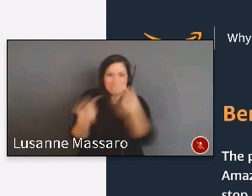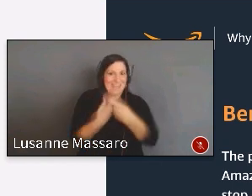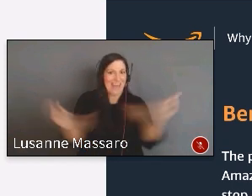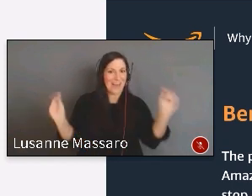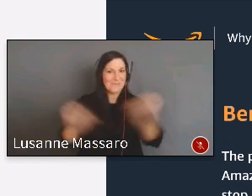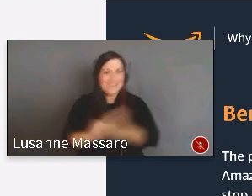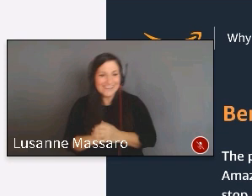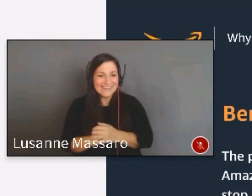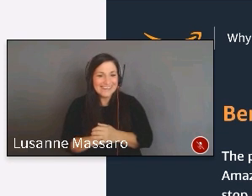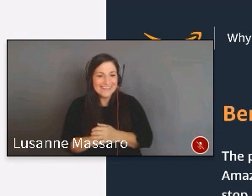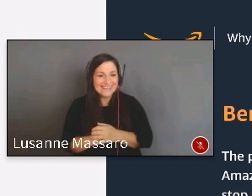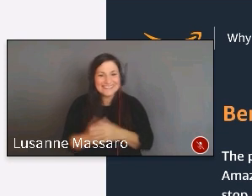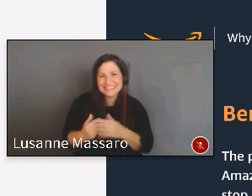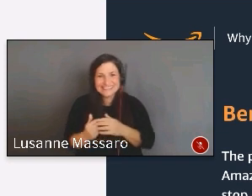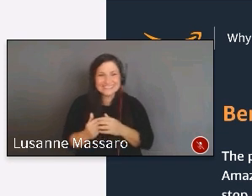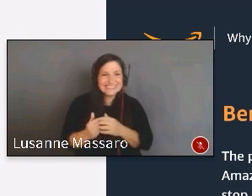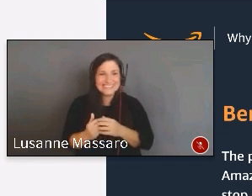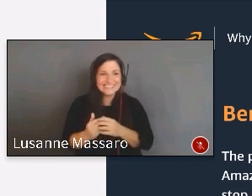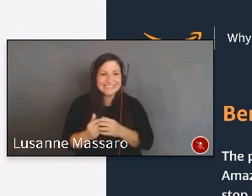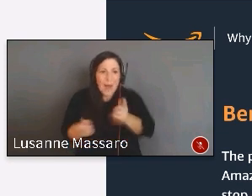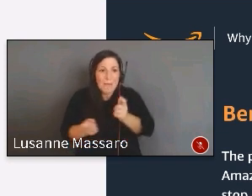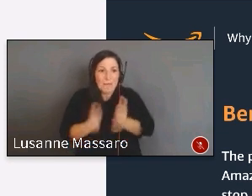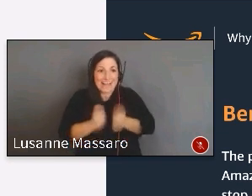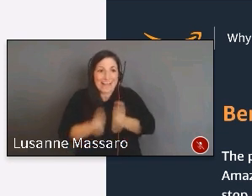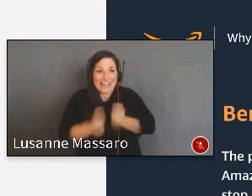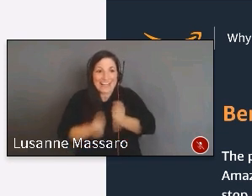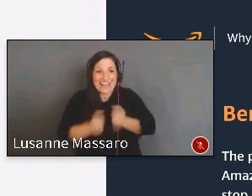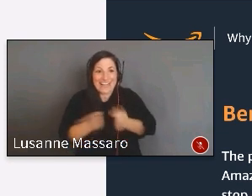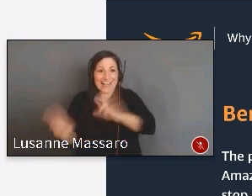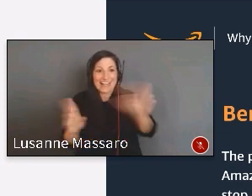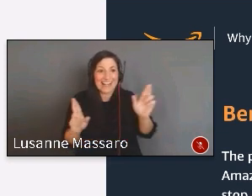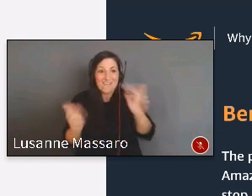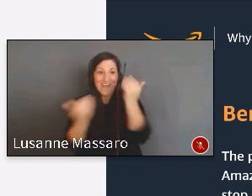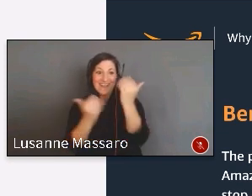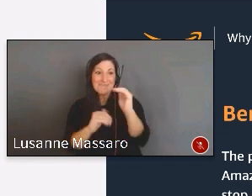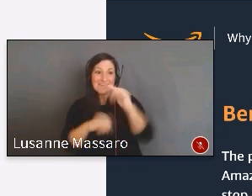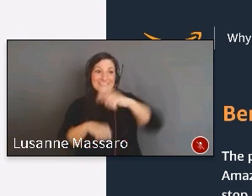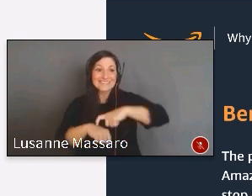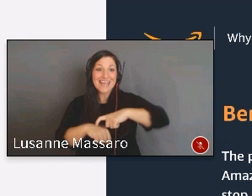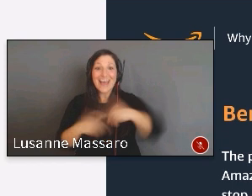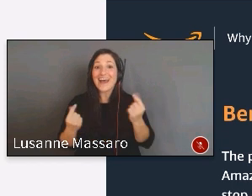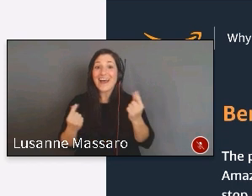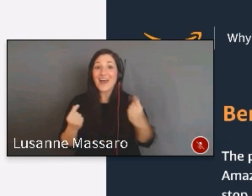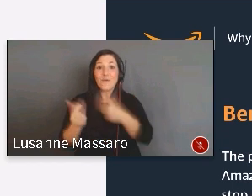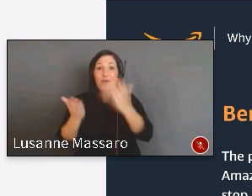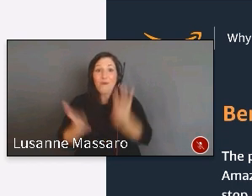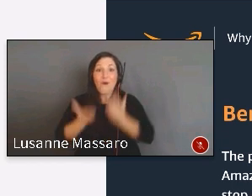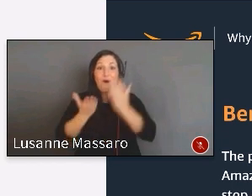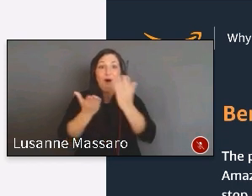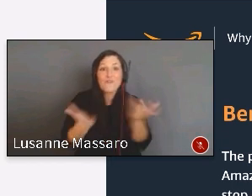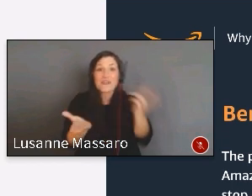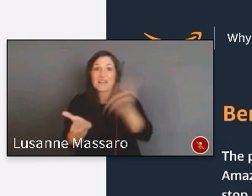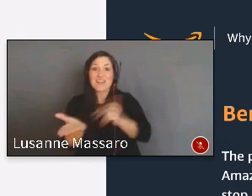Let's tell them. Drum roll. So, for a limited time, we are offering a sign